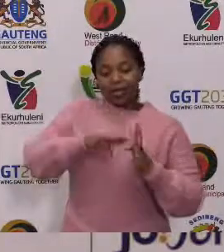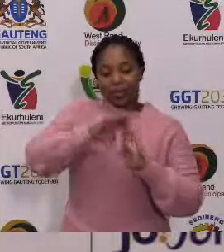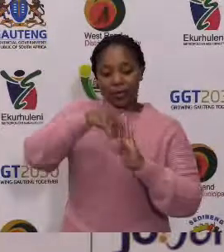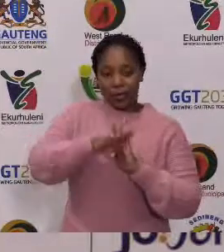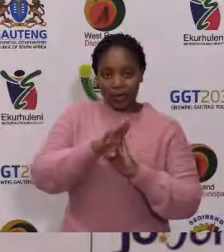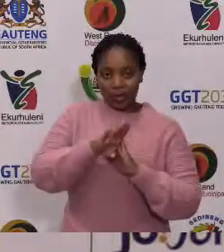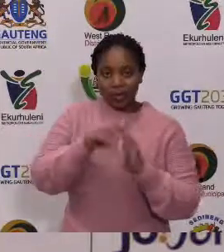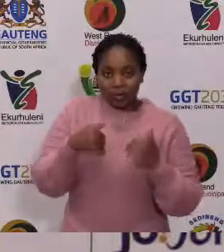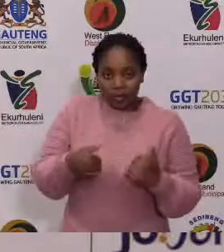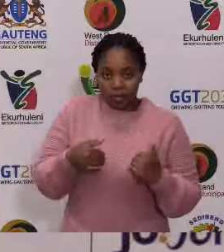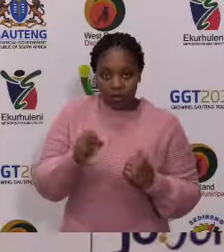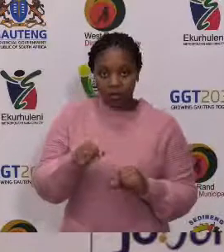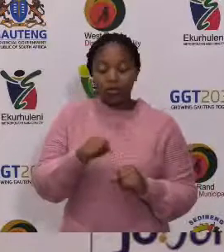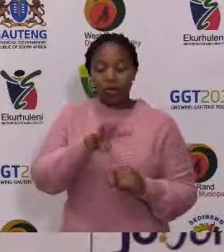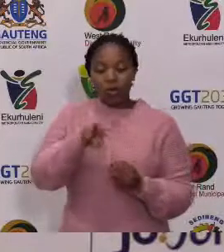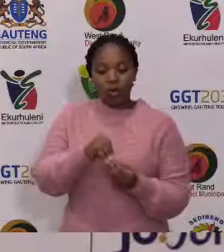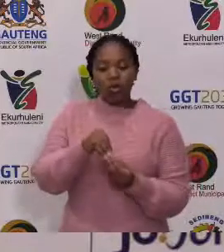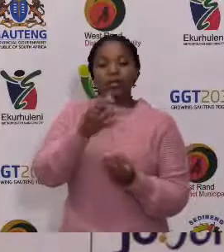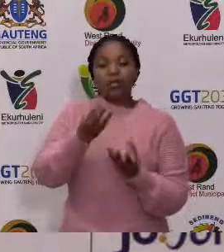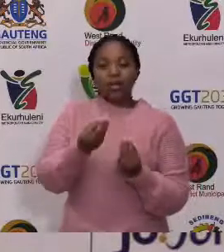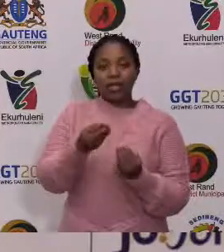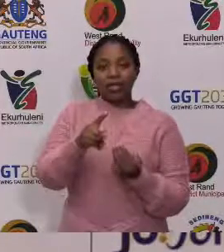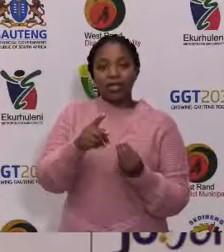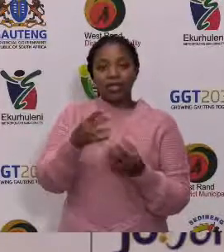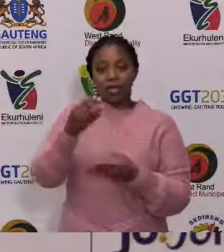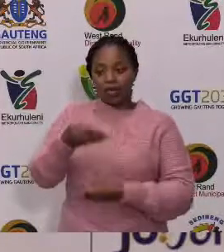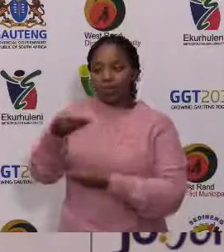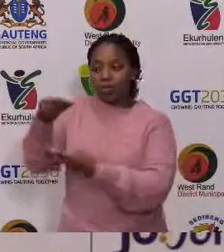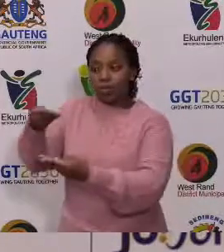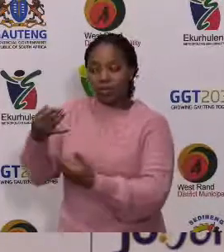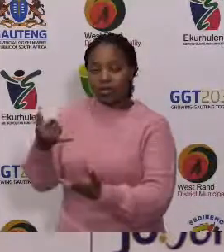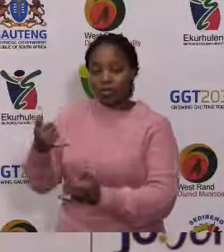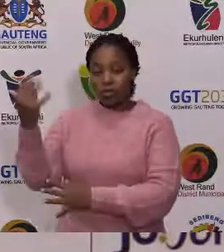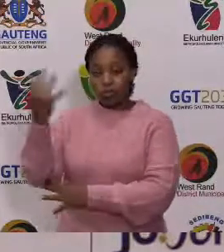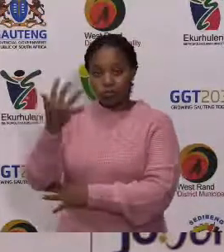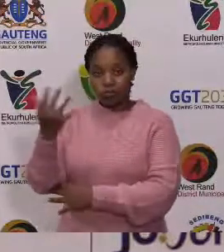that I'm going to present to you is really a very conservative estimate